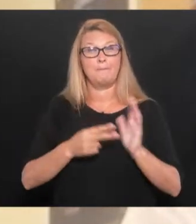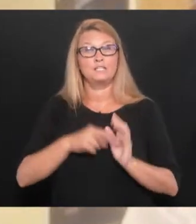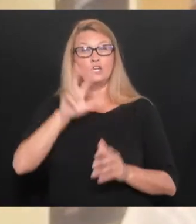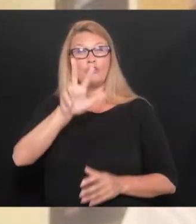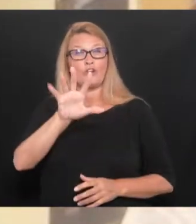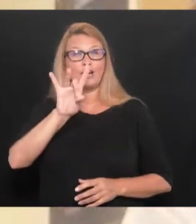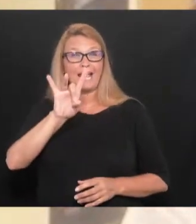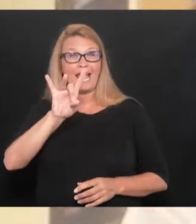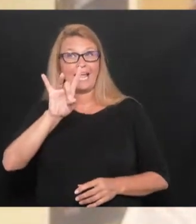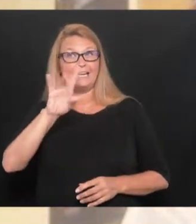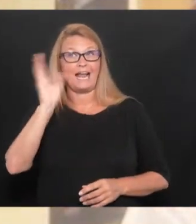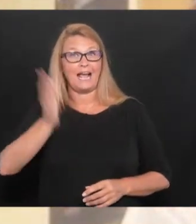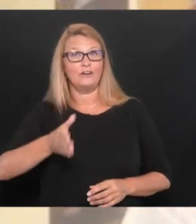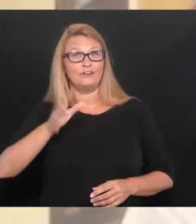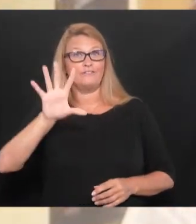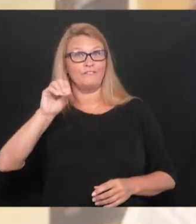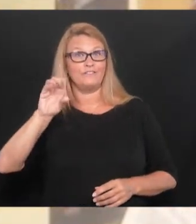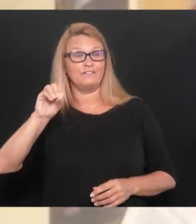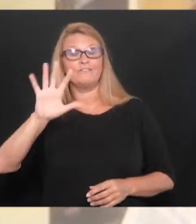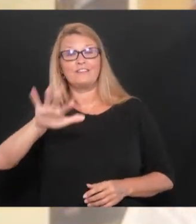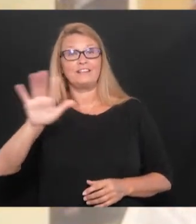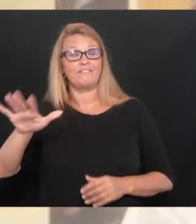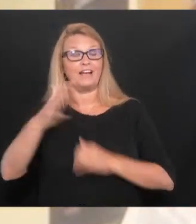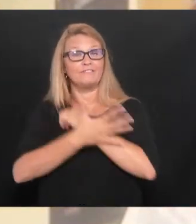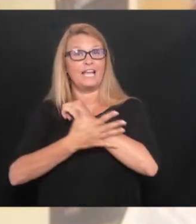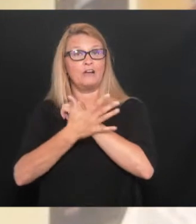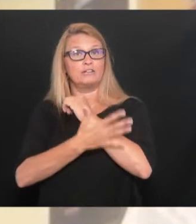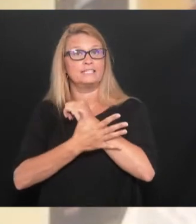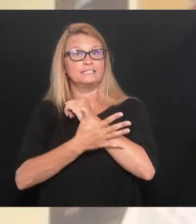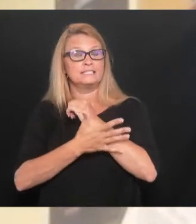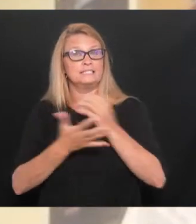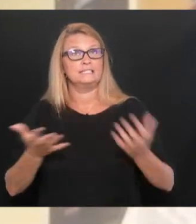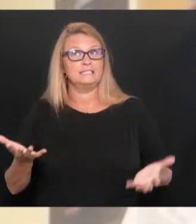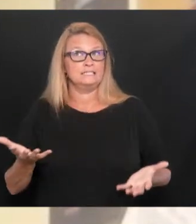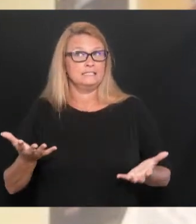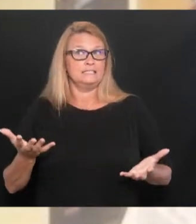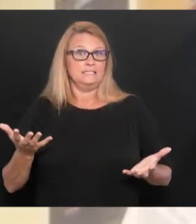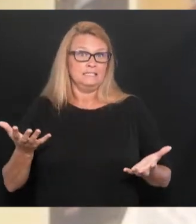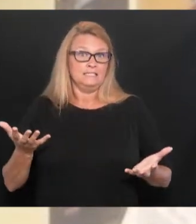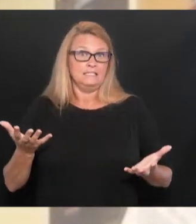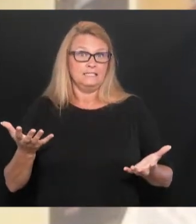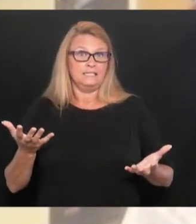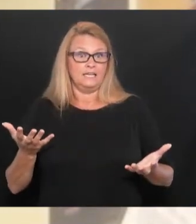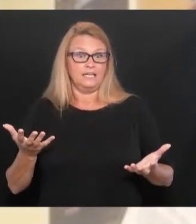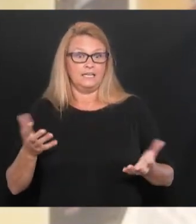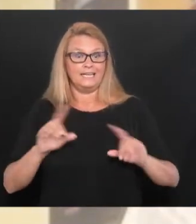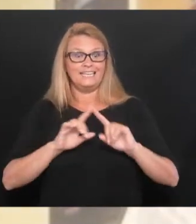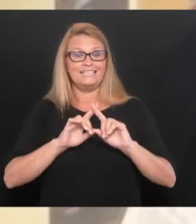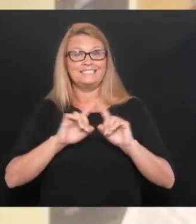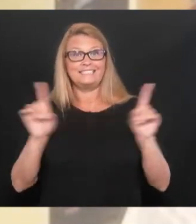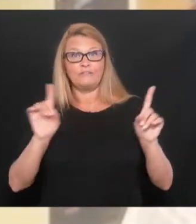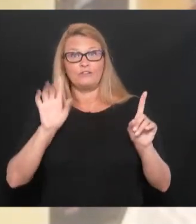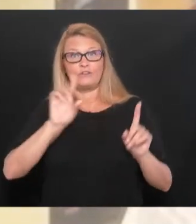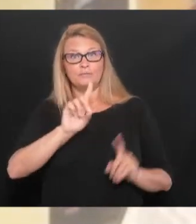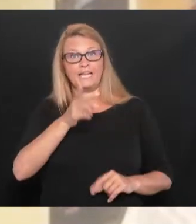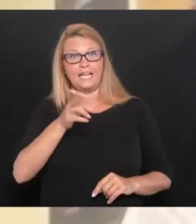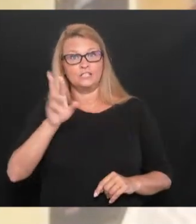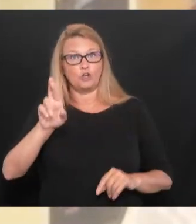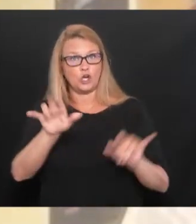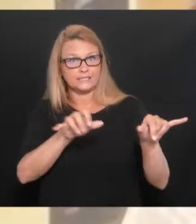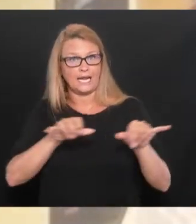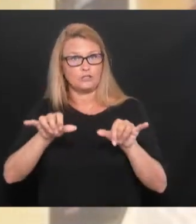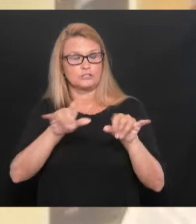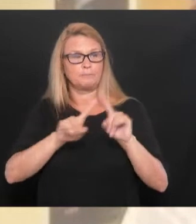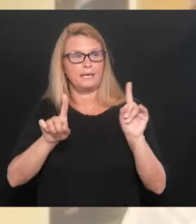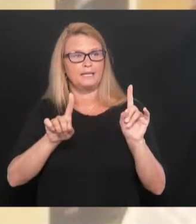state's 55 counties, according to the CDC's tracking system. I understand that, differs from DHHR's own standards. But given